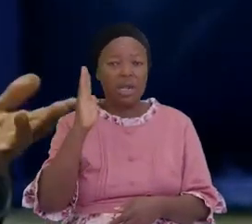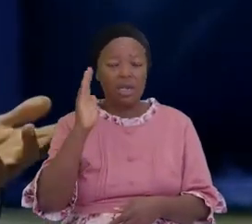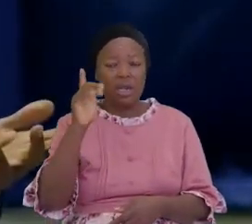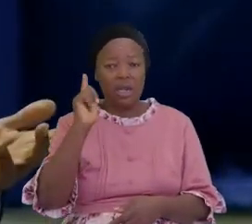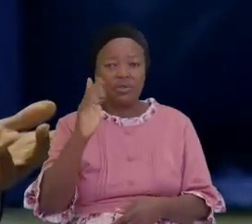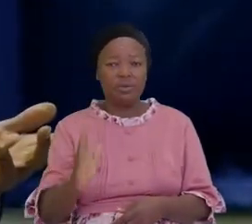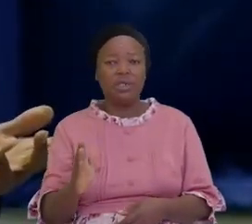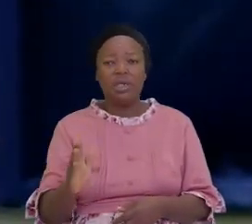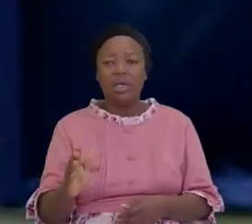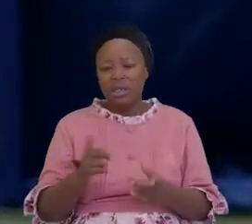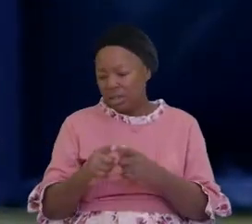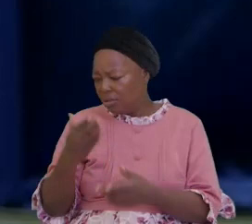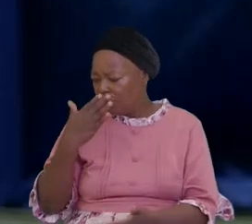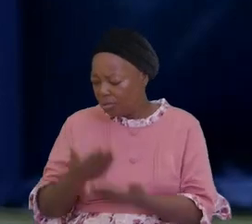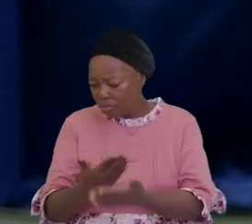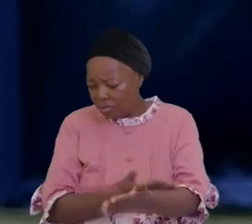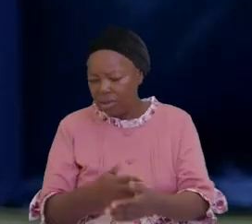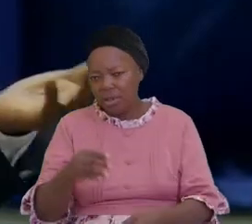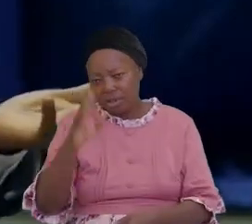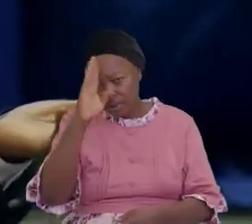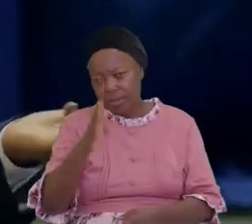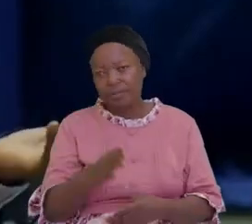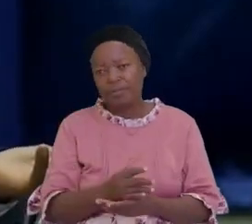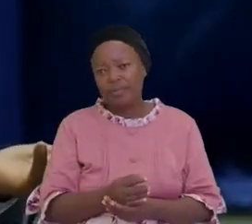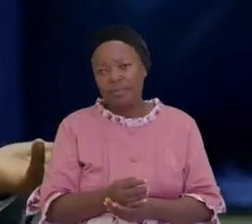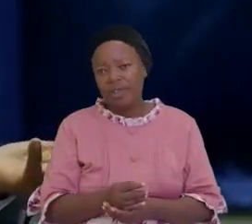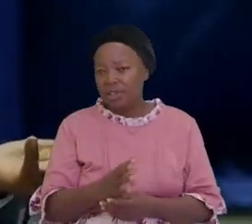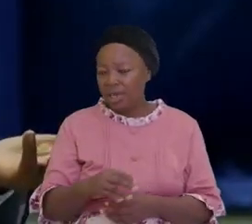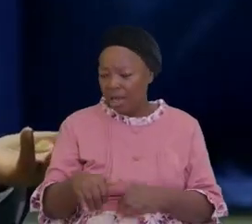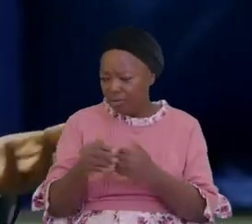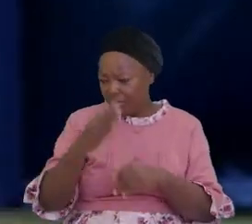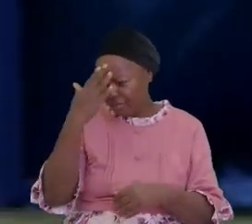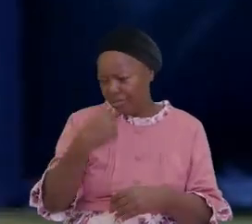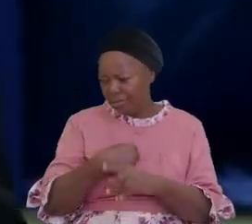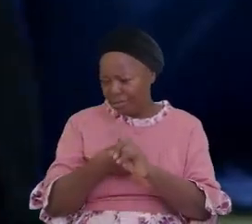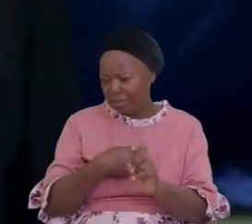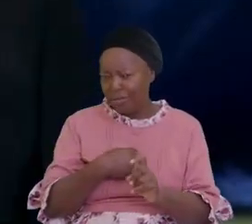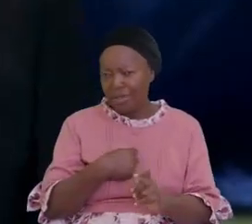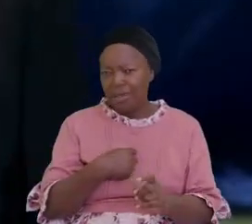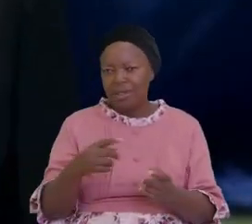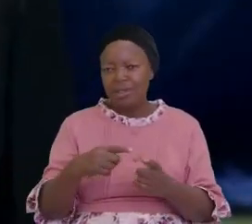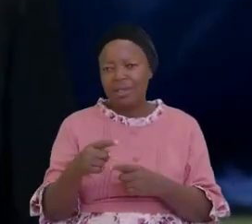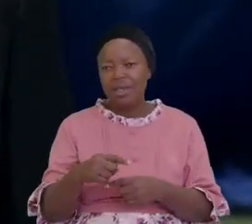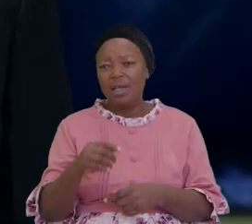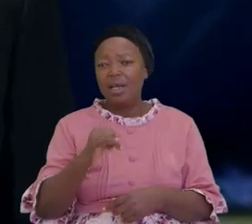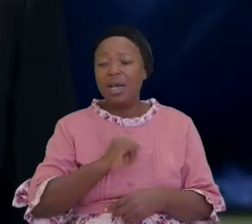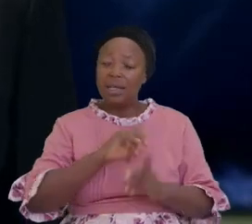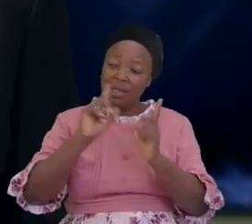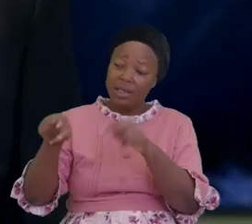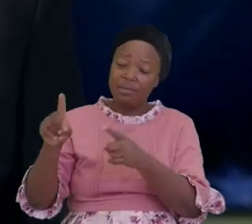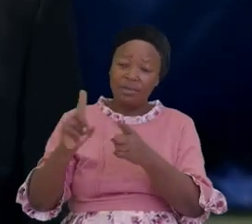They say, good morning, sir. I said, how did you know me? He said, I came to the Bible